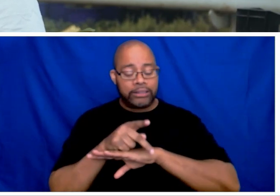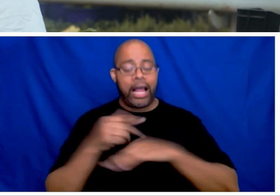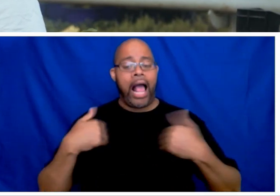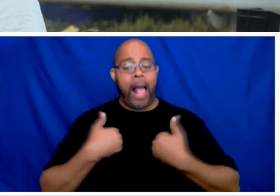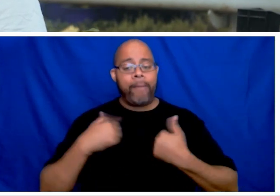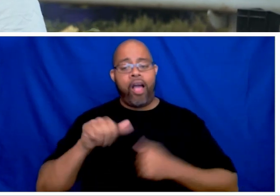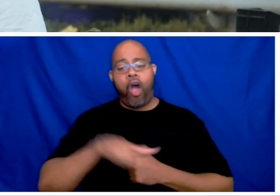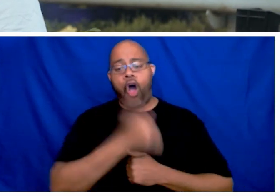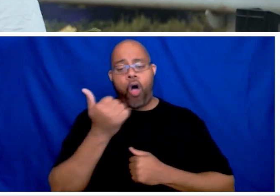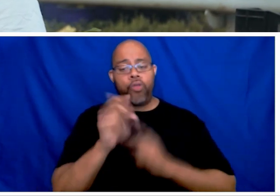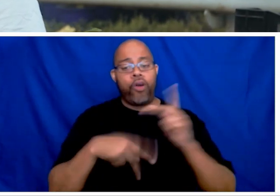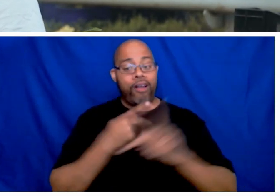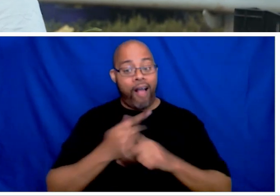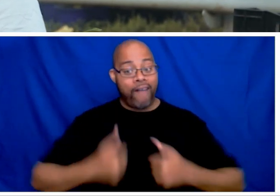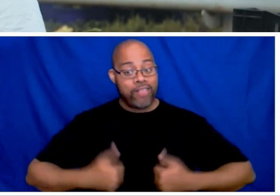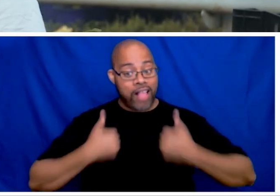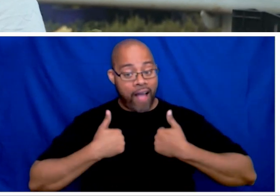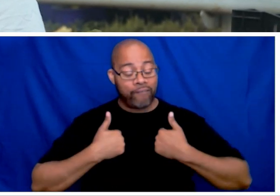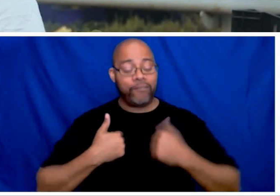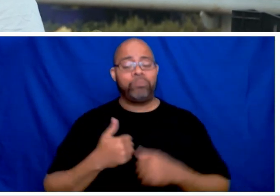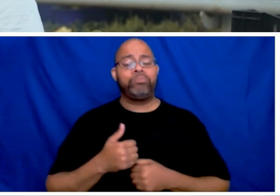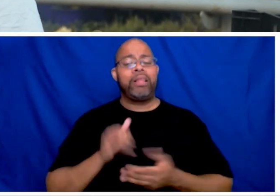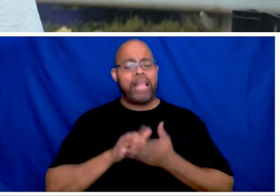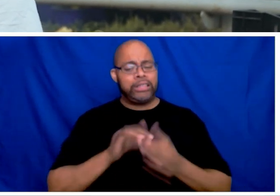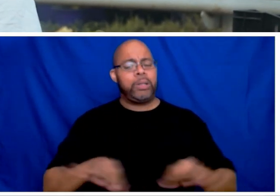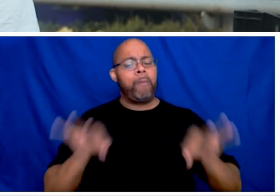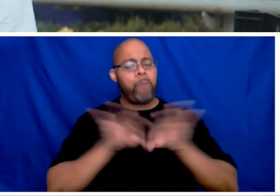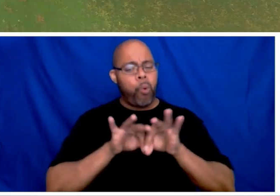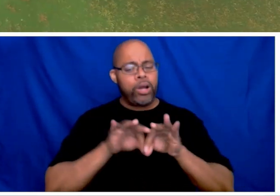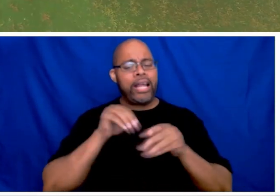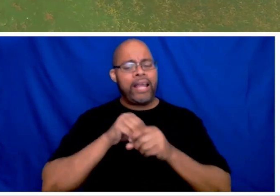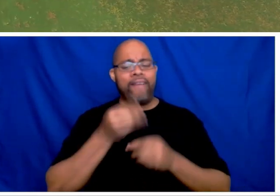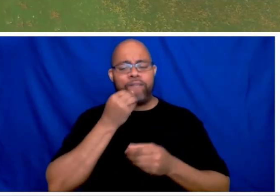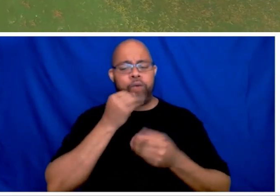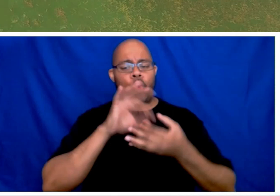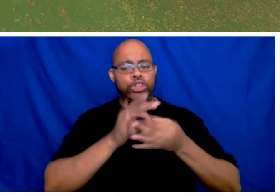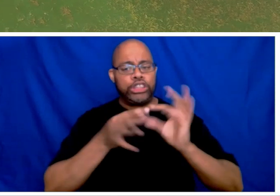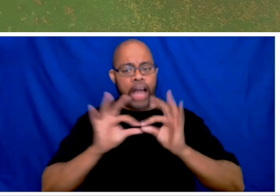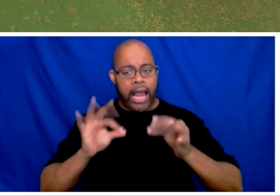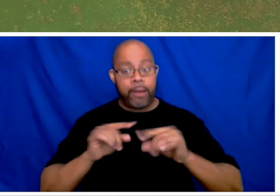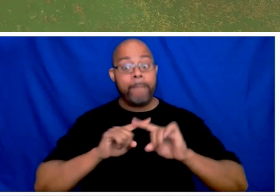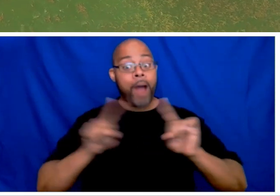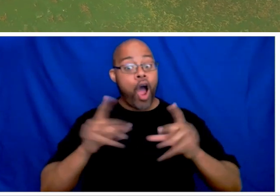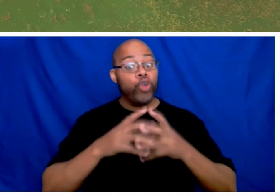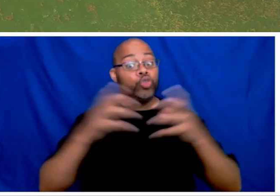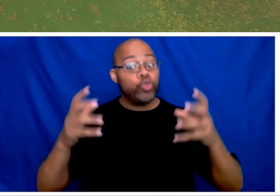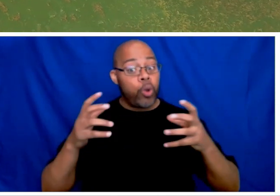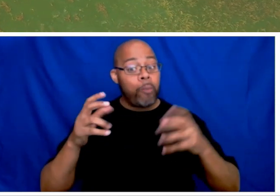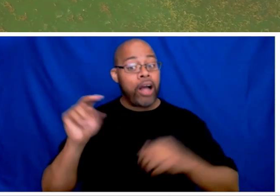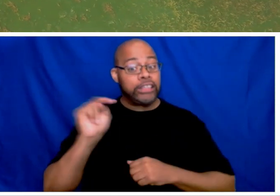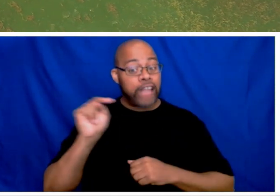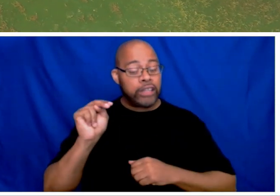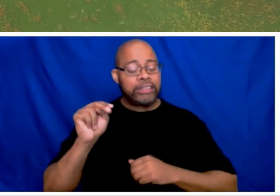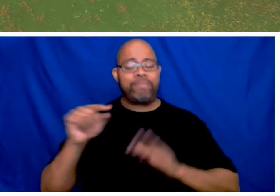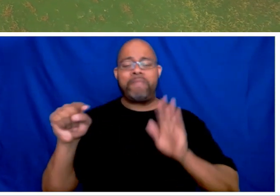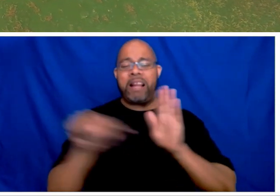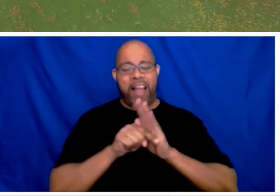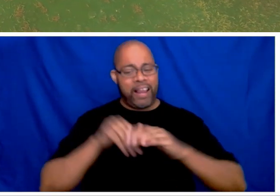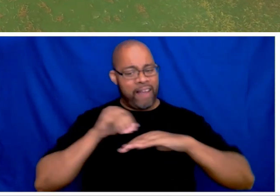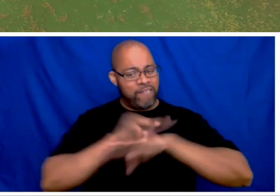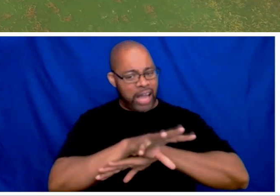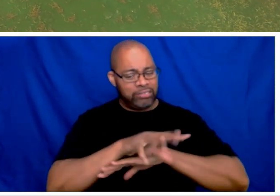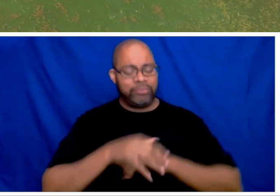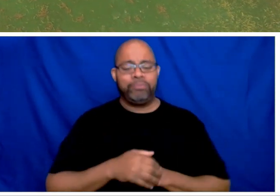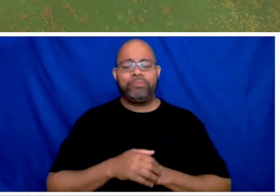life. And so it is an essential element in the food chain. However, too much nitrogen can have negative effects on life, making it important